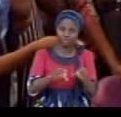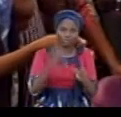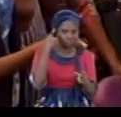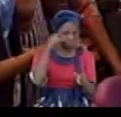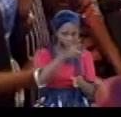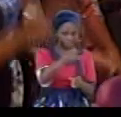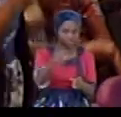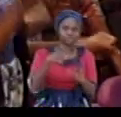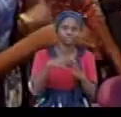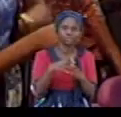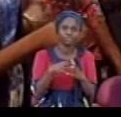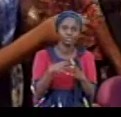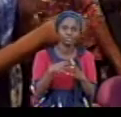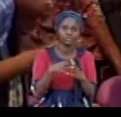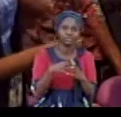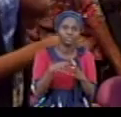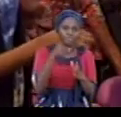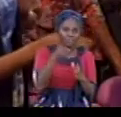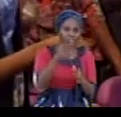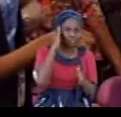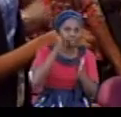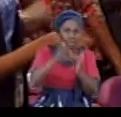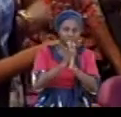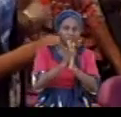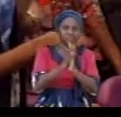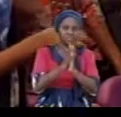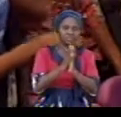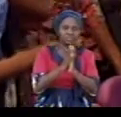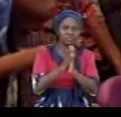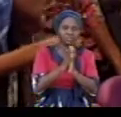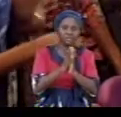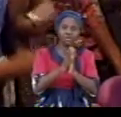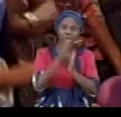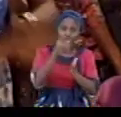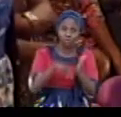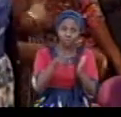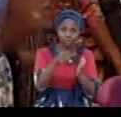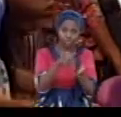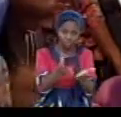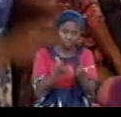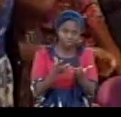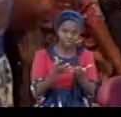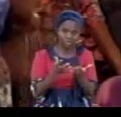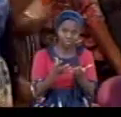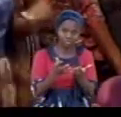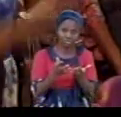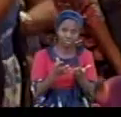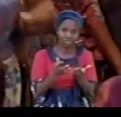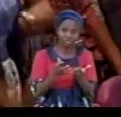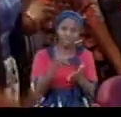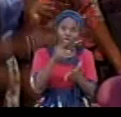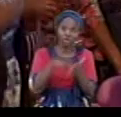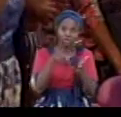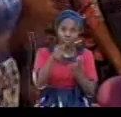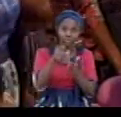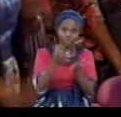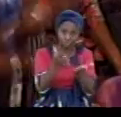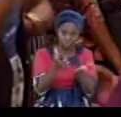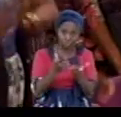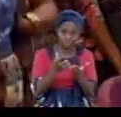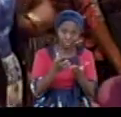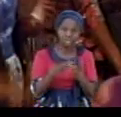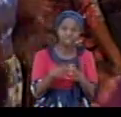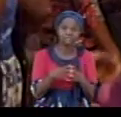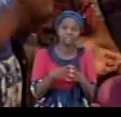you. You will ask what you want, what you desire,